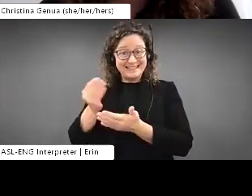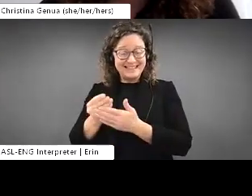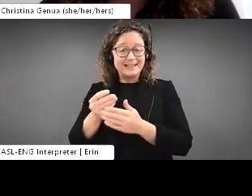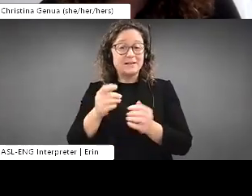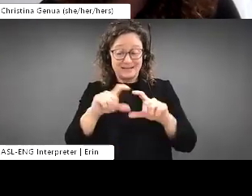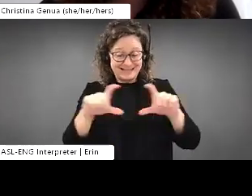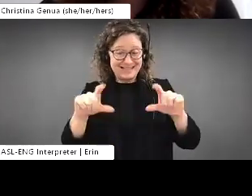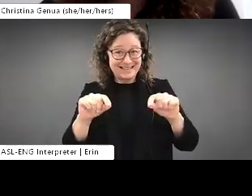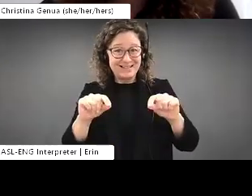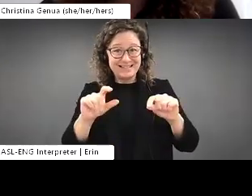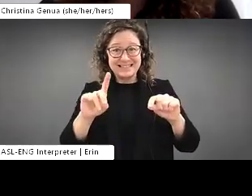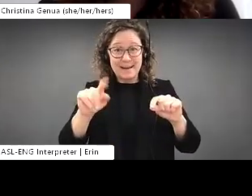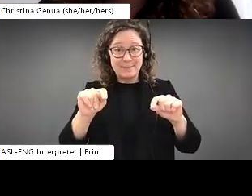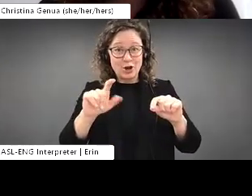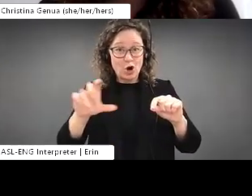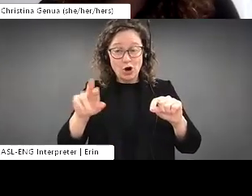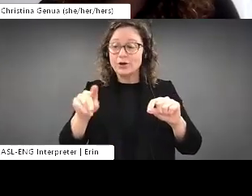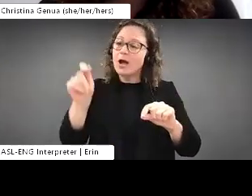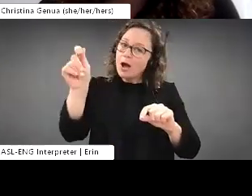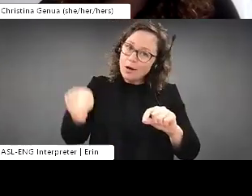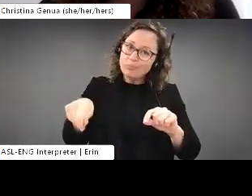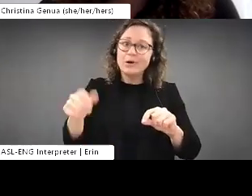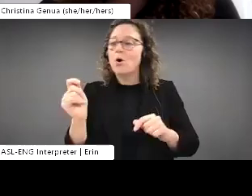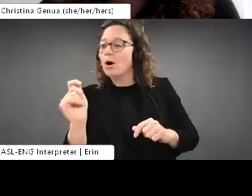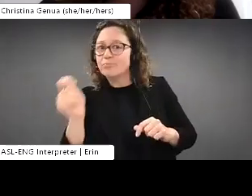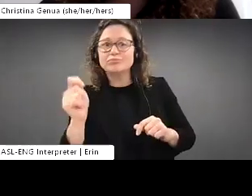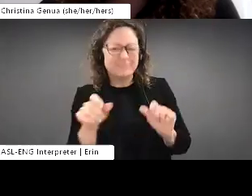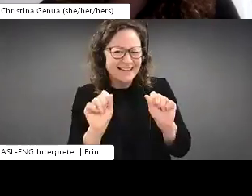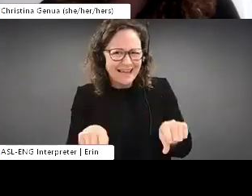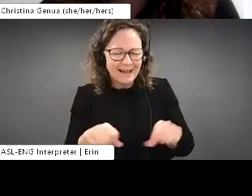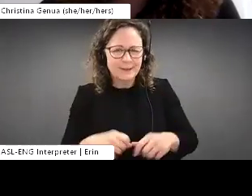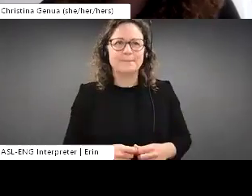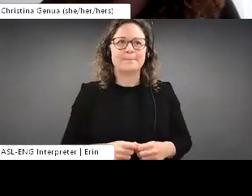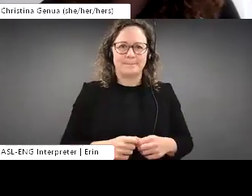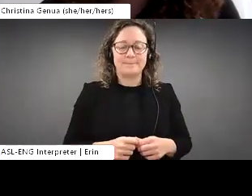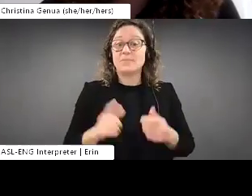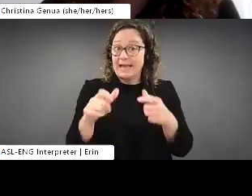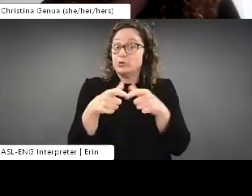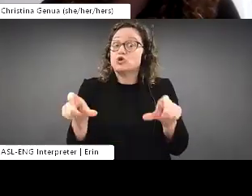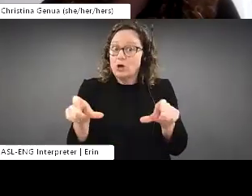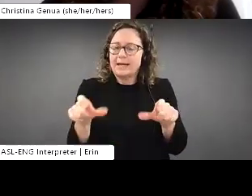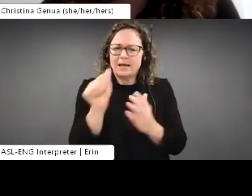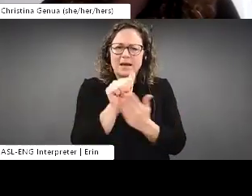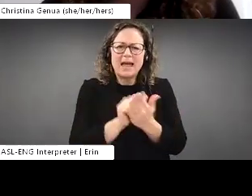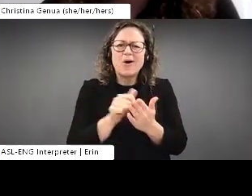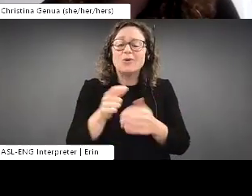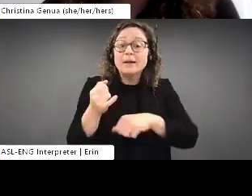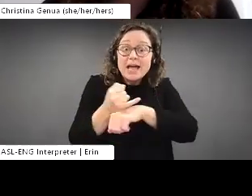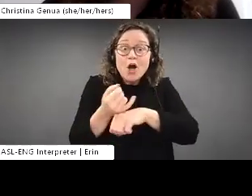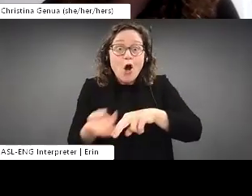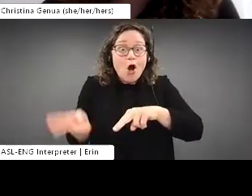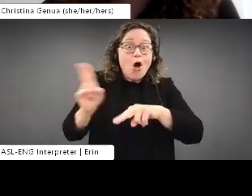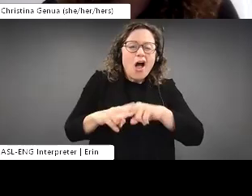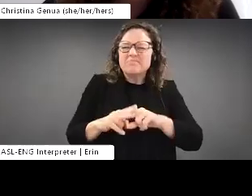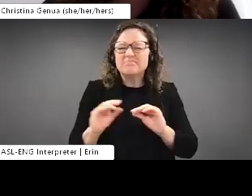money comes out of your checking. So you won't earn very much or any interest on this on the money that you have